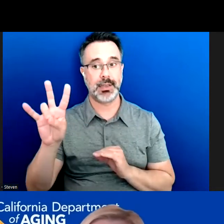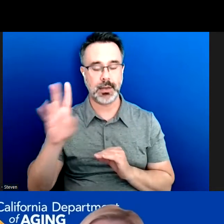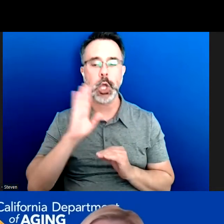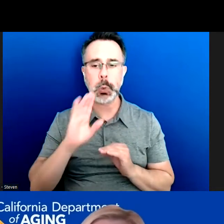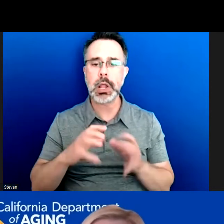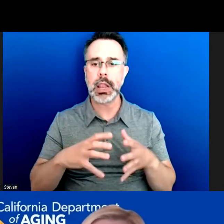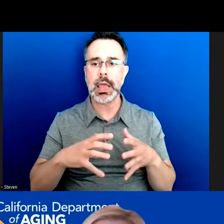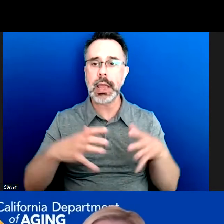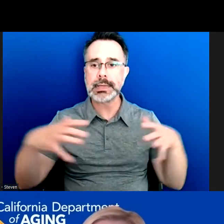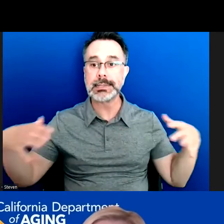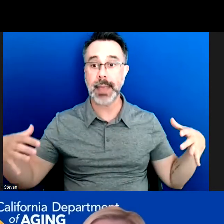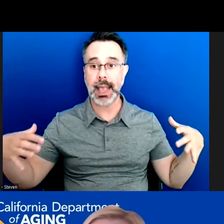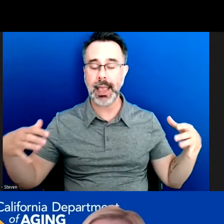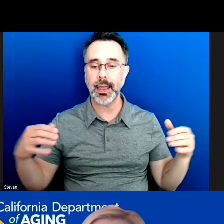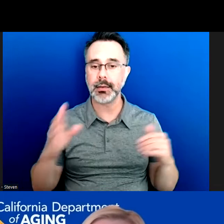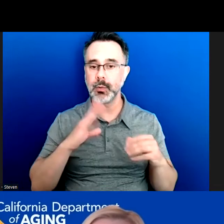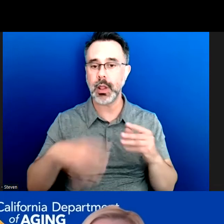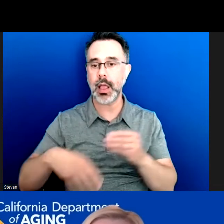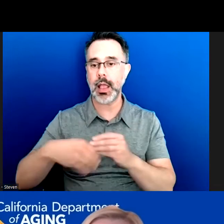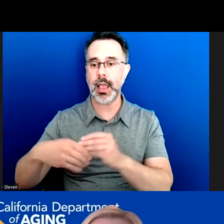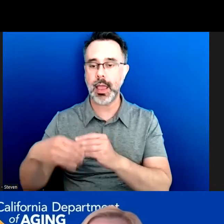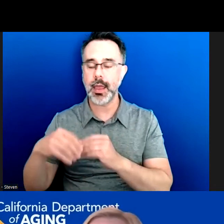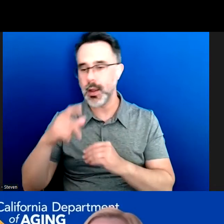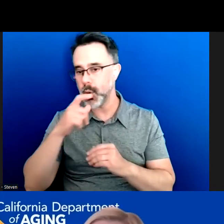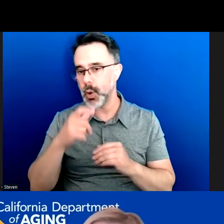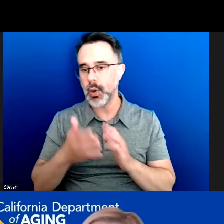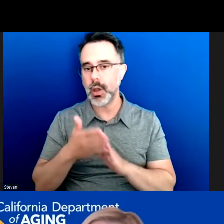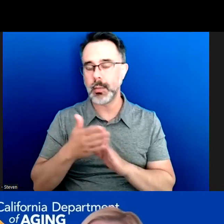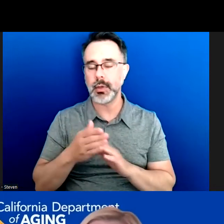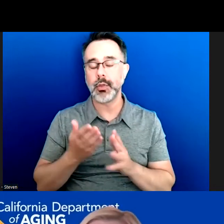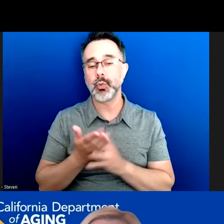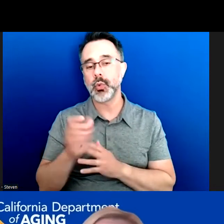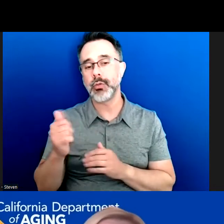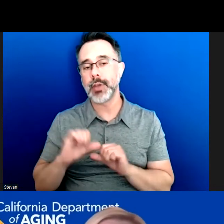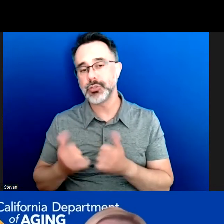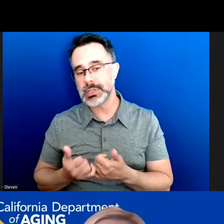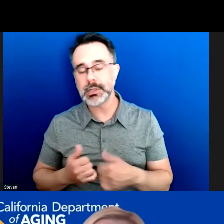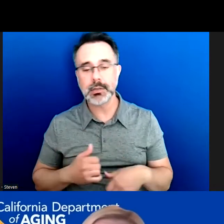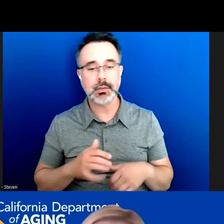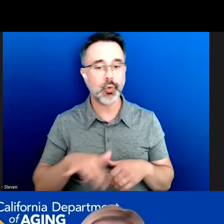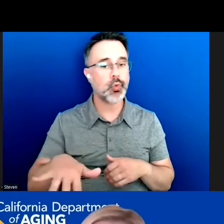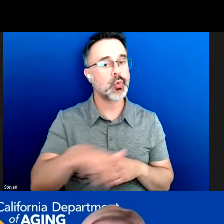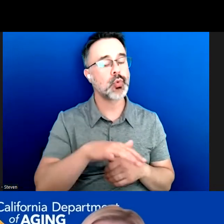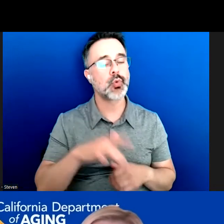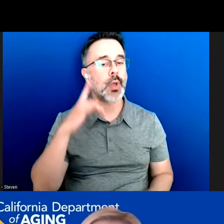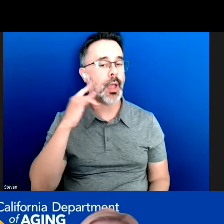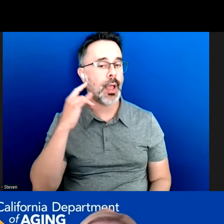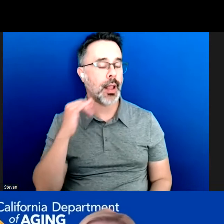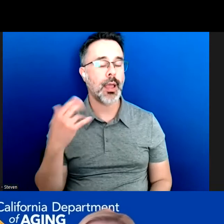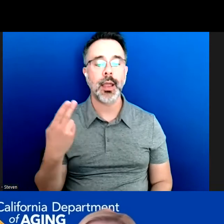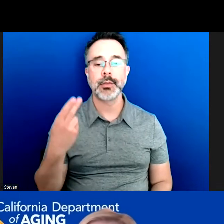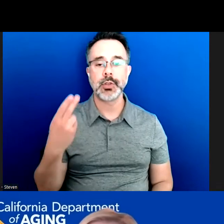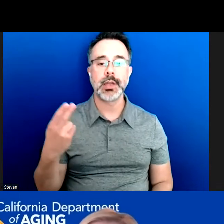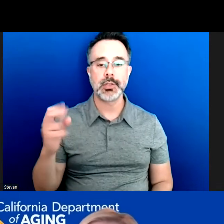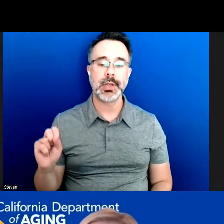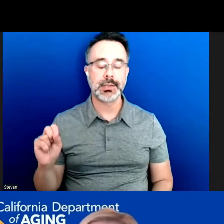others that are operating by other agencies and throughout the Cal HHS agency. So we